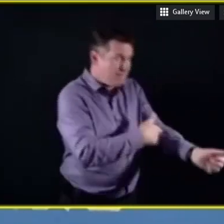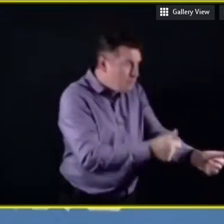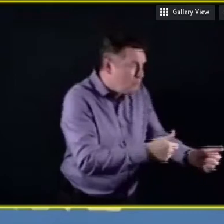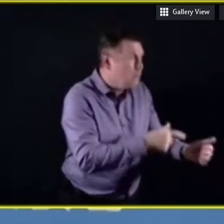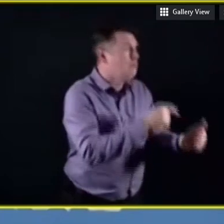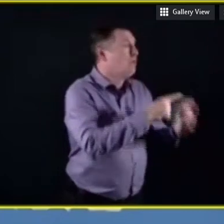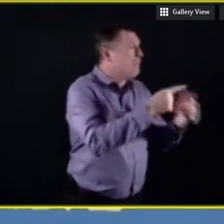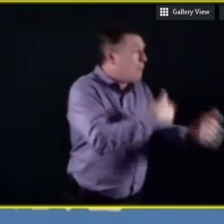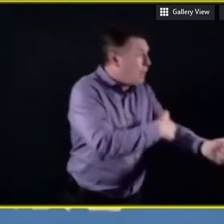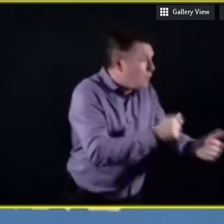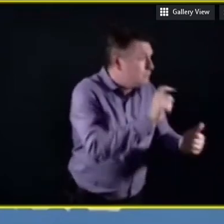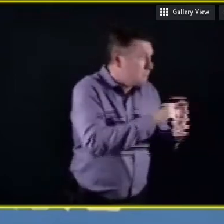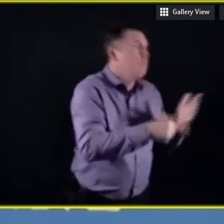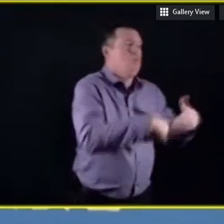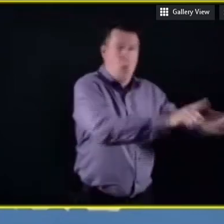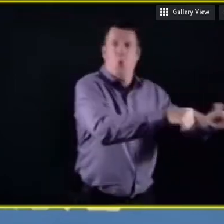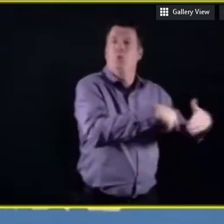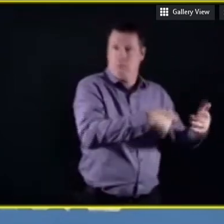imaging tests